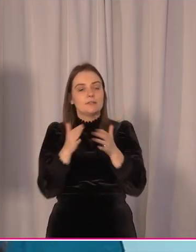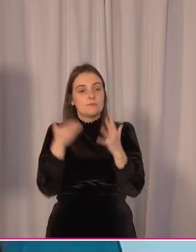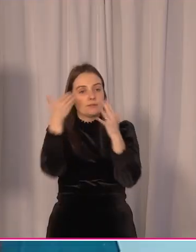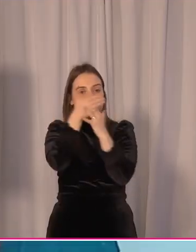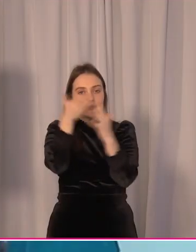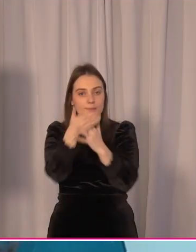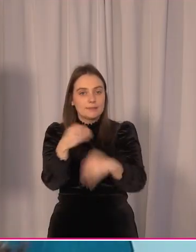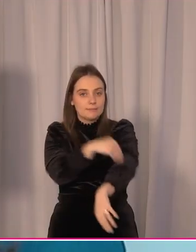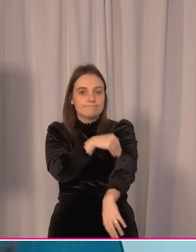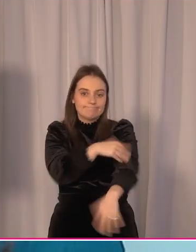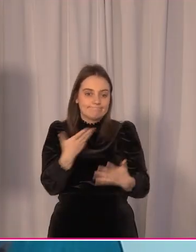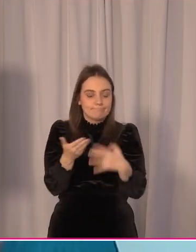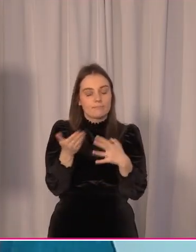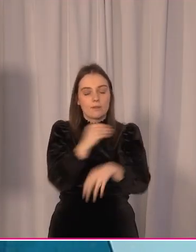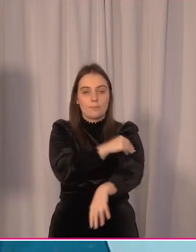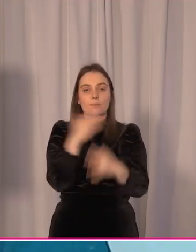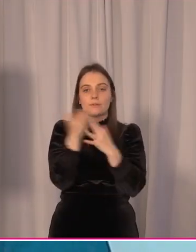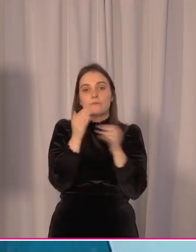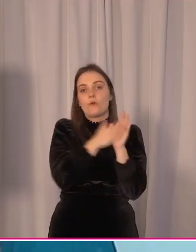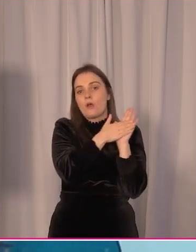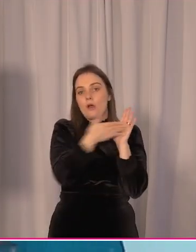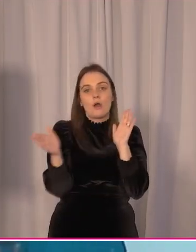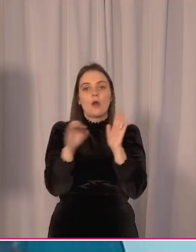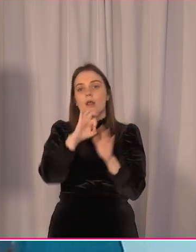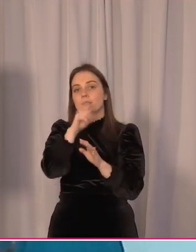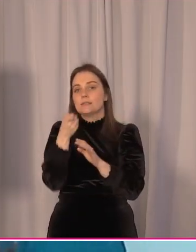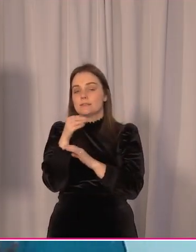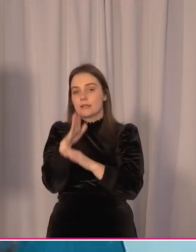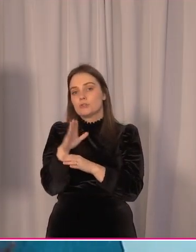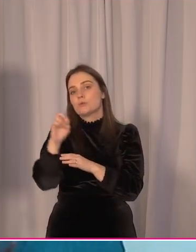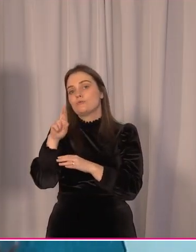issues in all of the sexual and reproductive services.